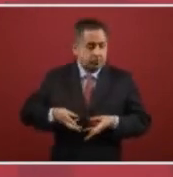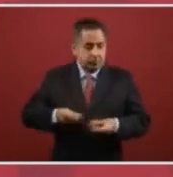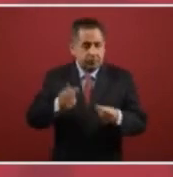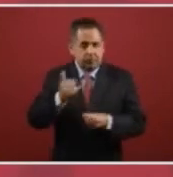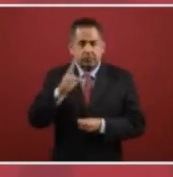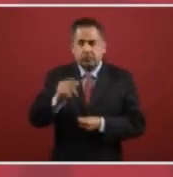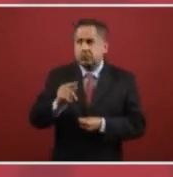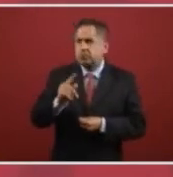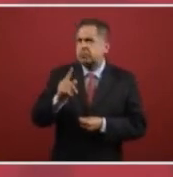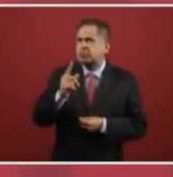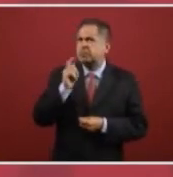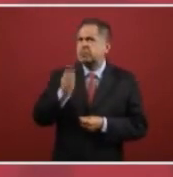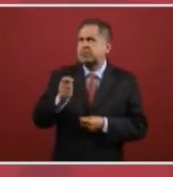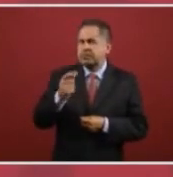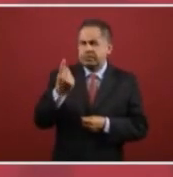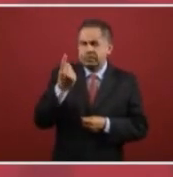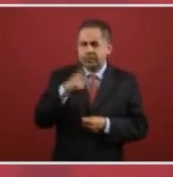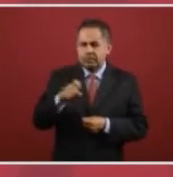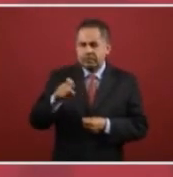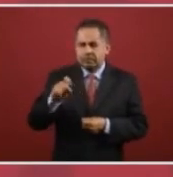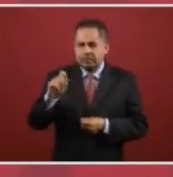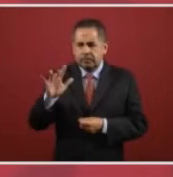austerity to save